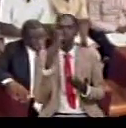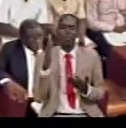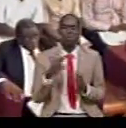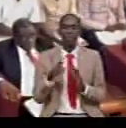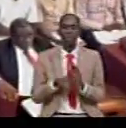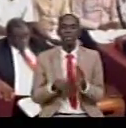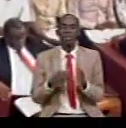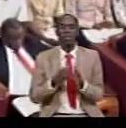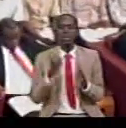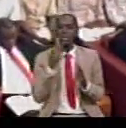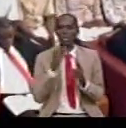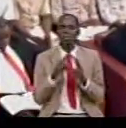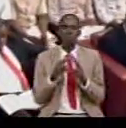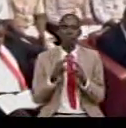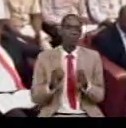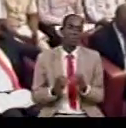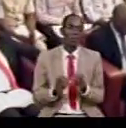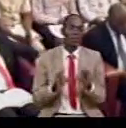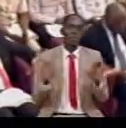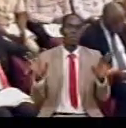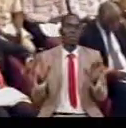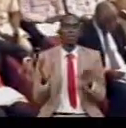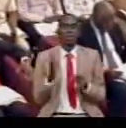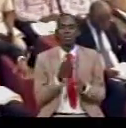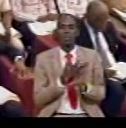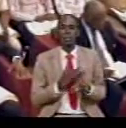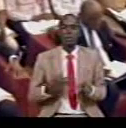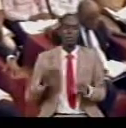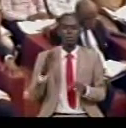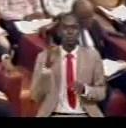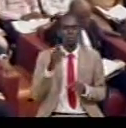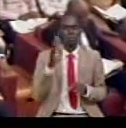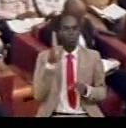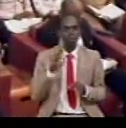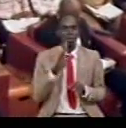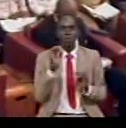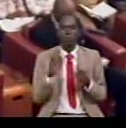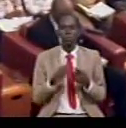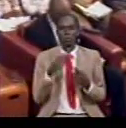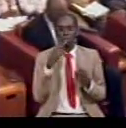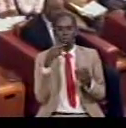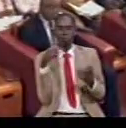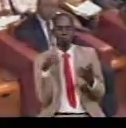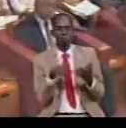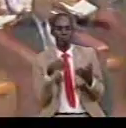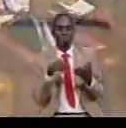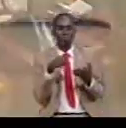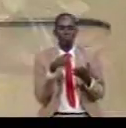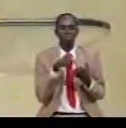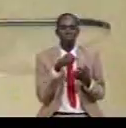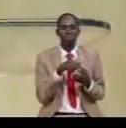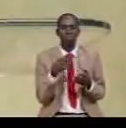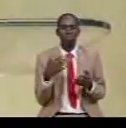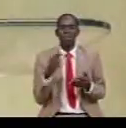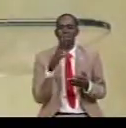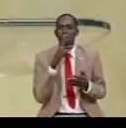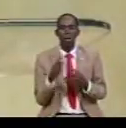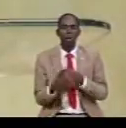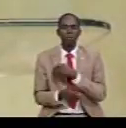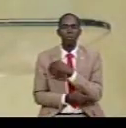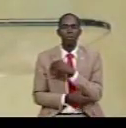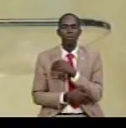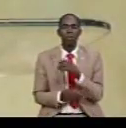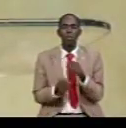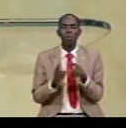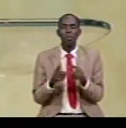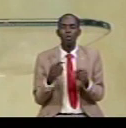and one is likely to say, this one is temptation. But then, there are things that will come to the heart, and a person may